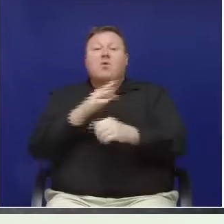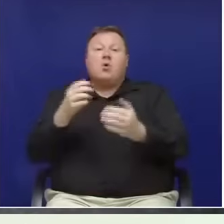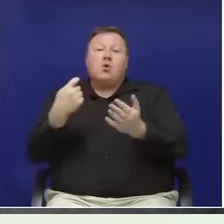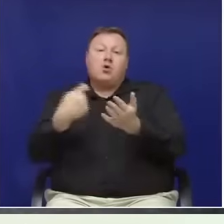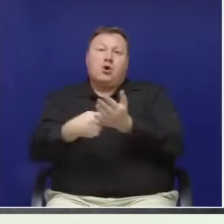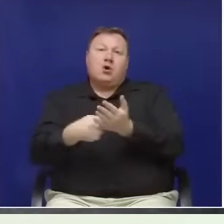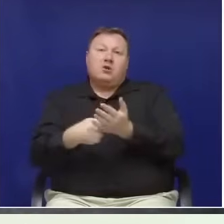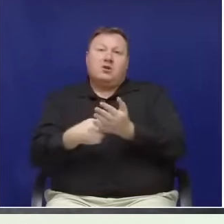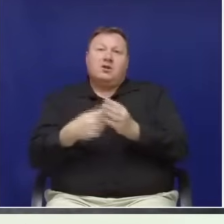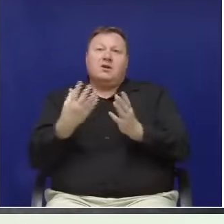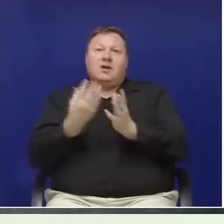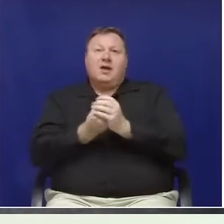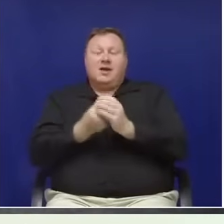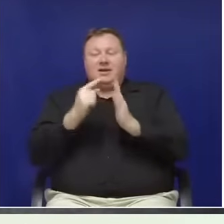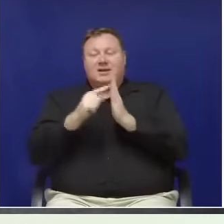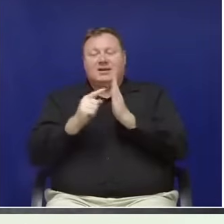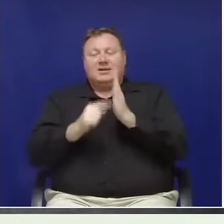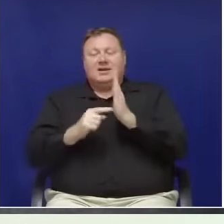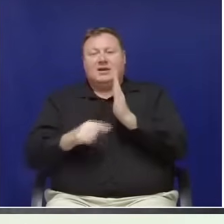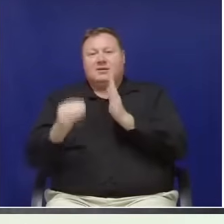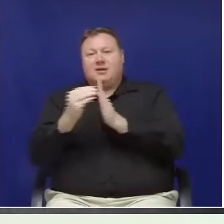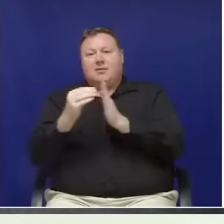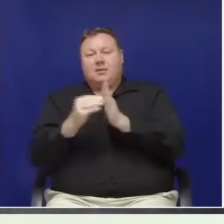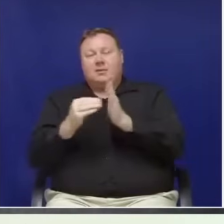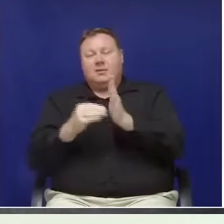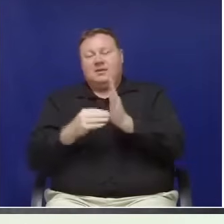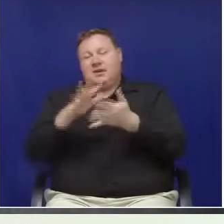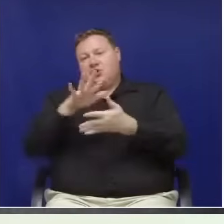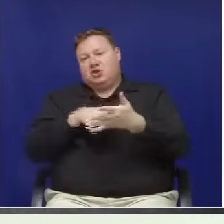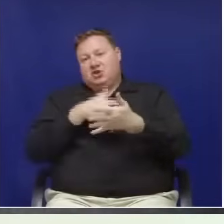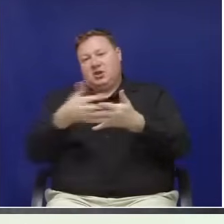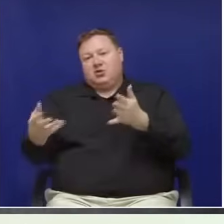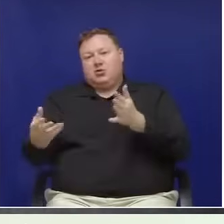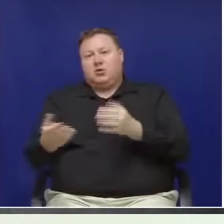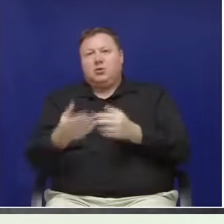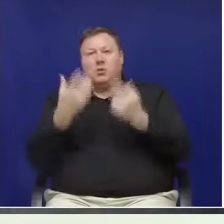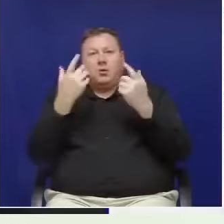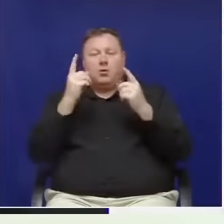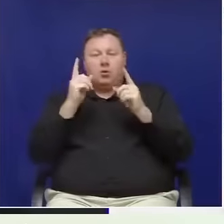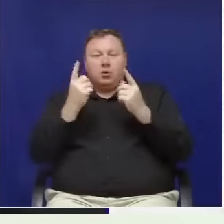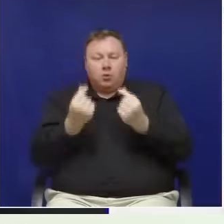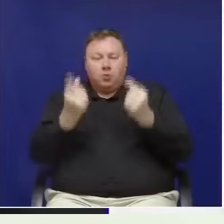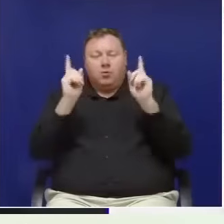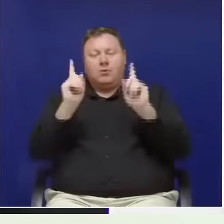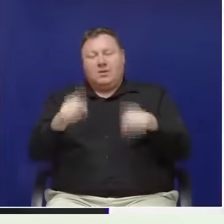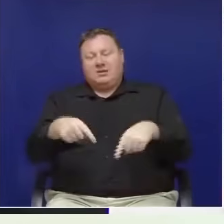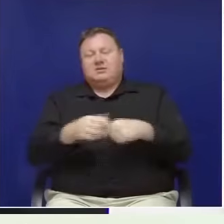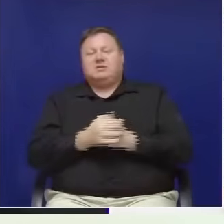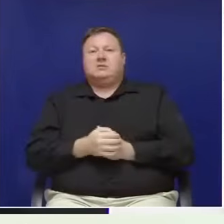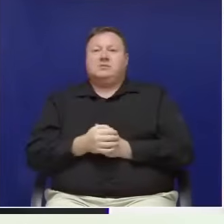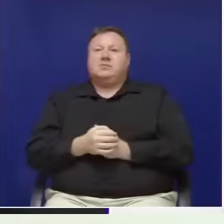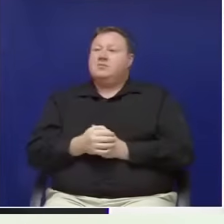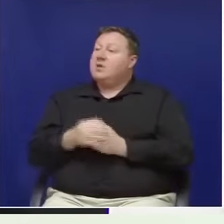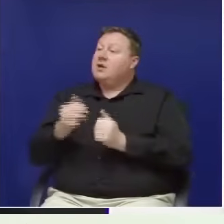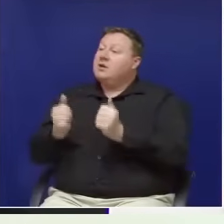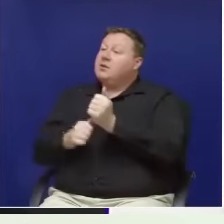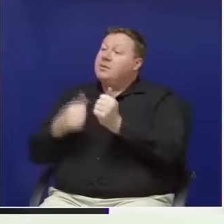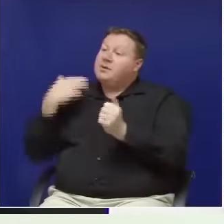a detailed implementation schedule. Thank you. The Honourable Deputy Minister. Thank